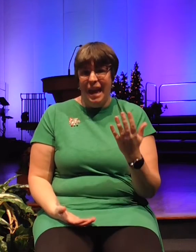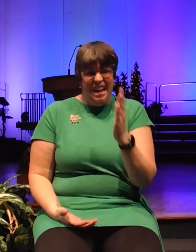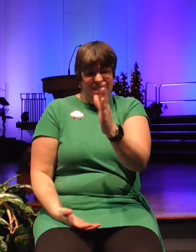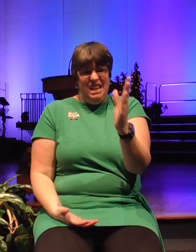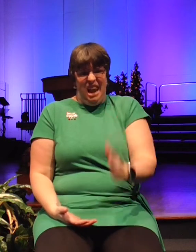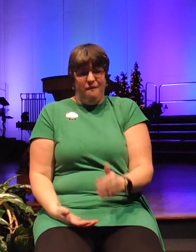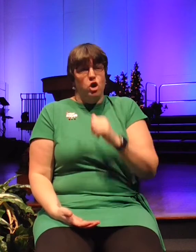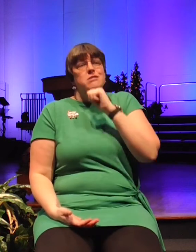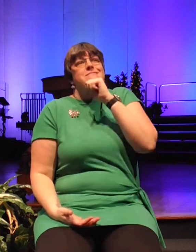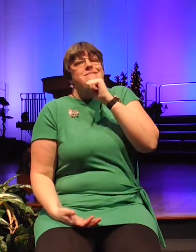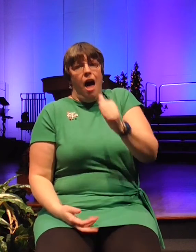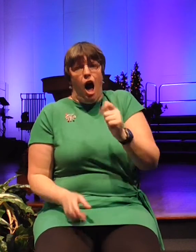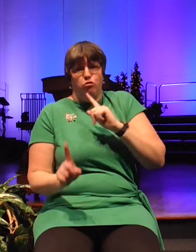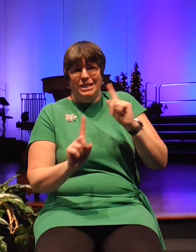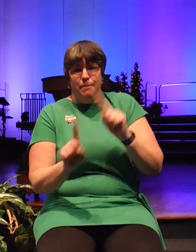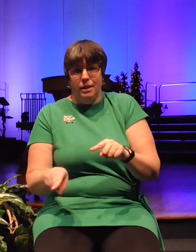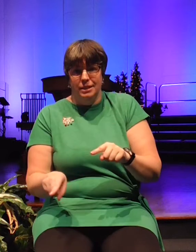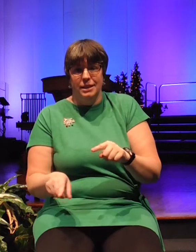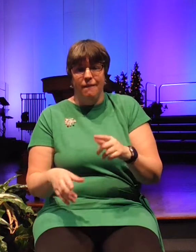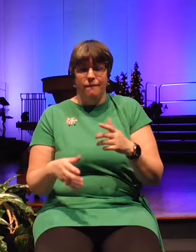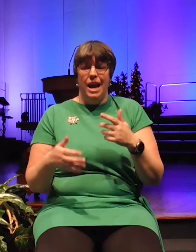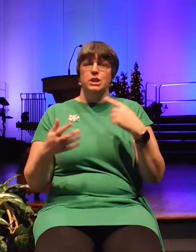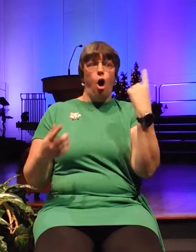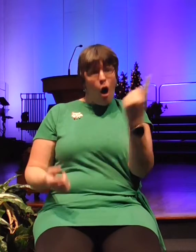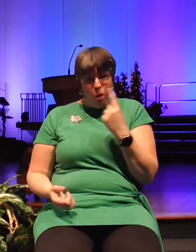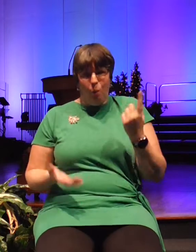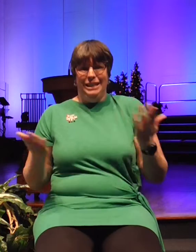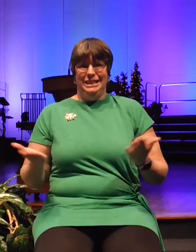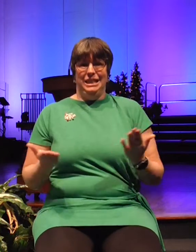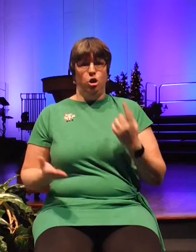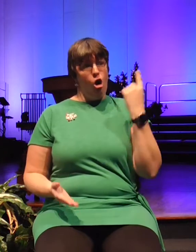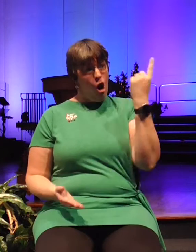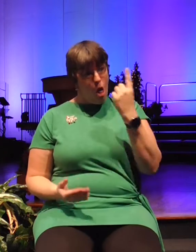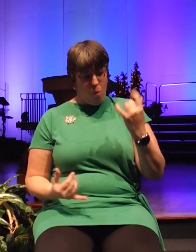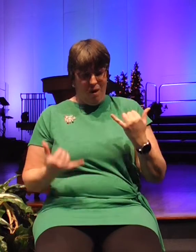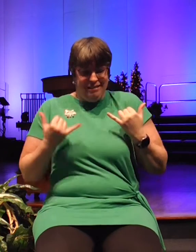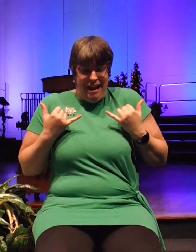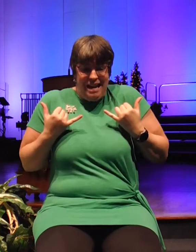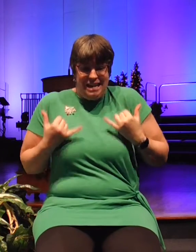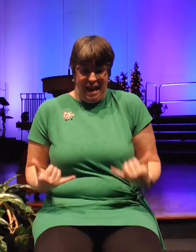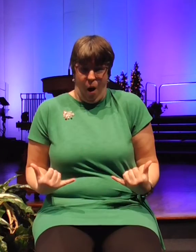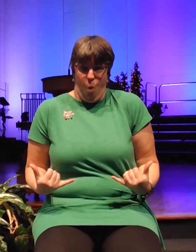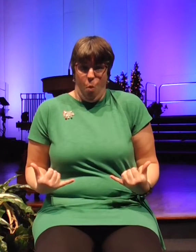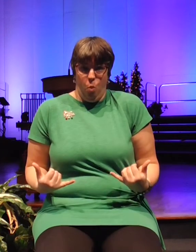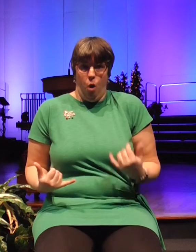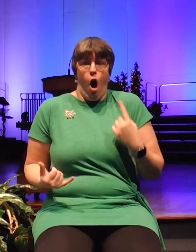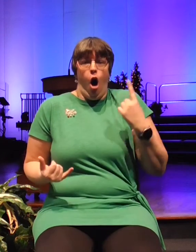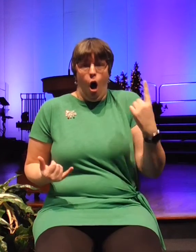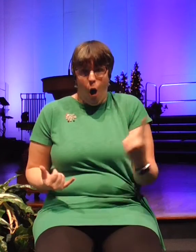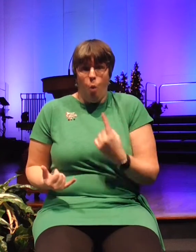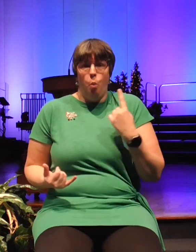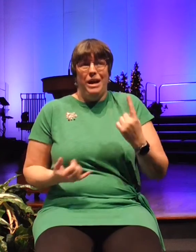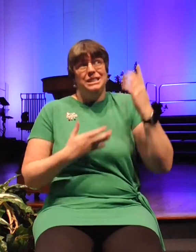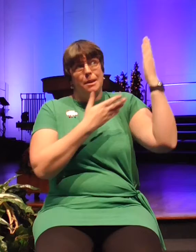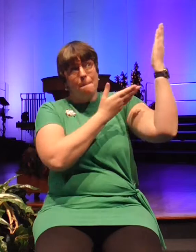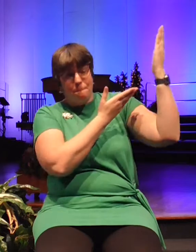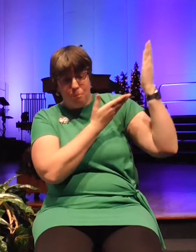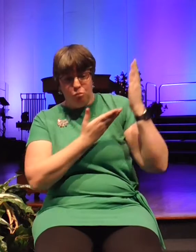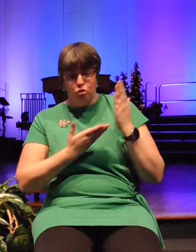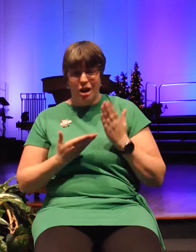never non-responsive. It is always here, always now, always present, always